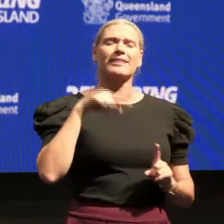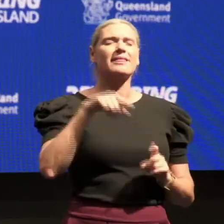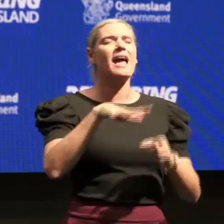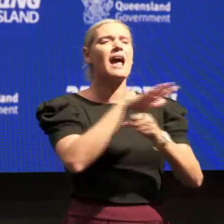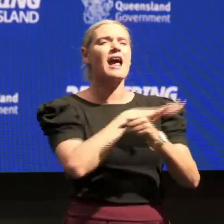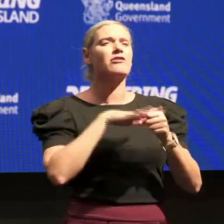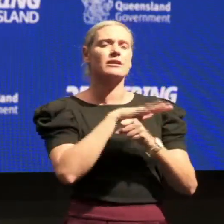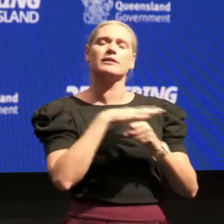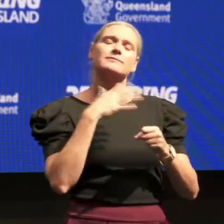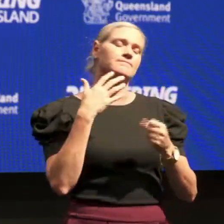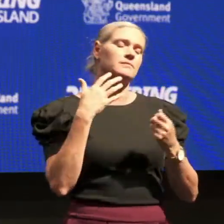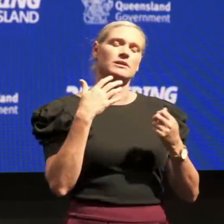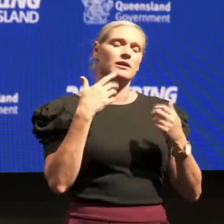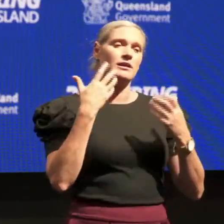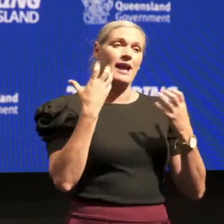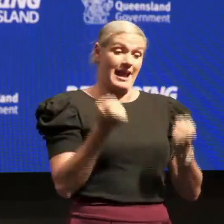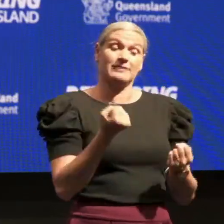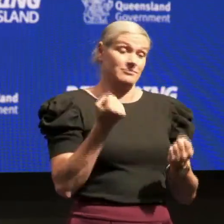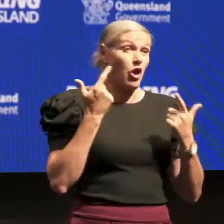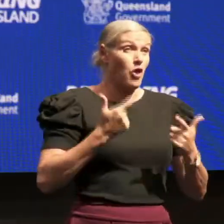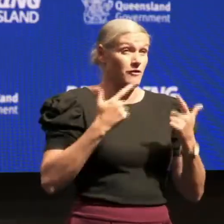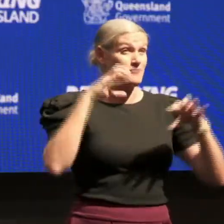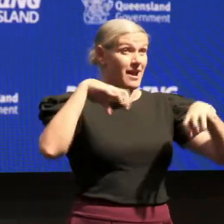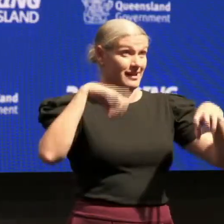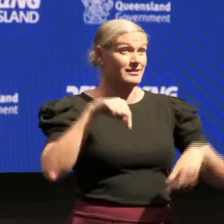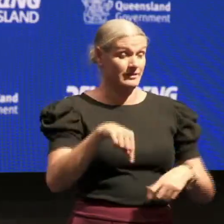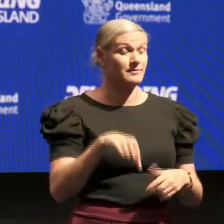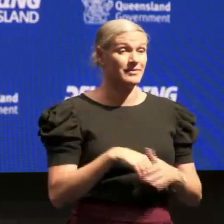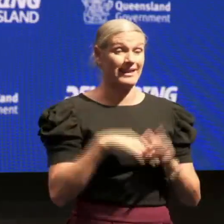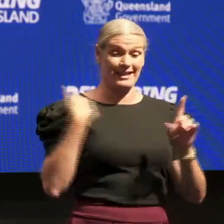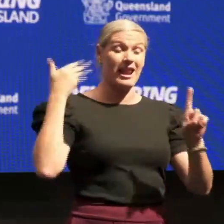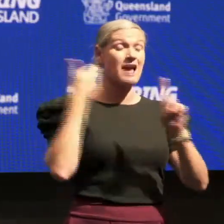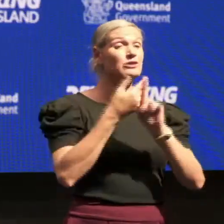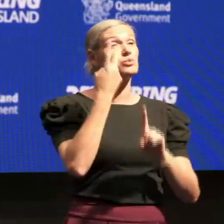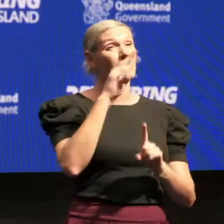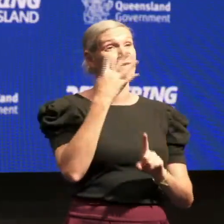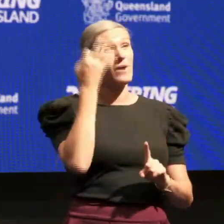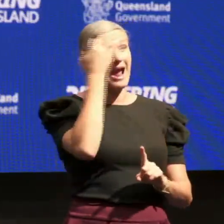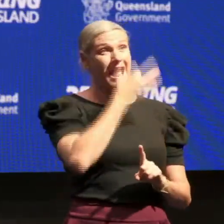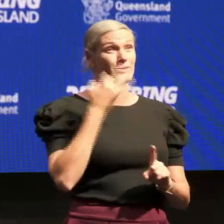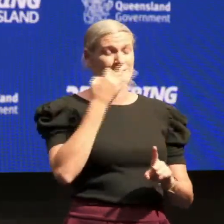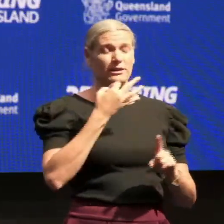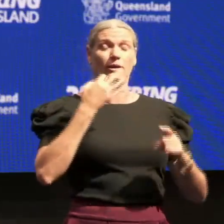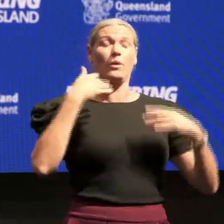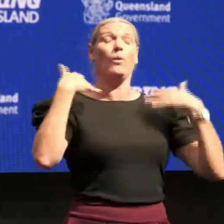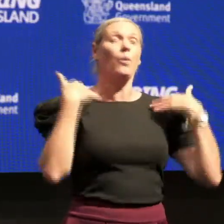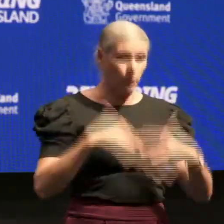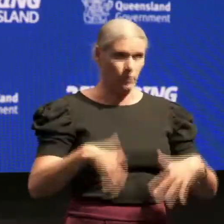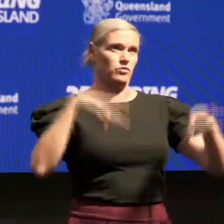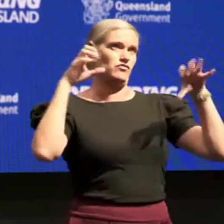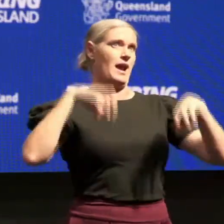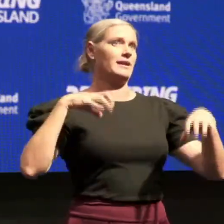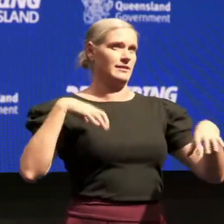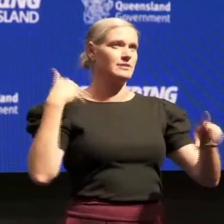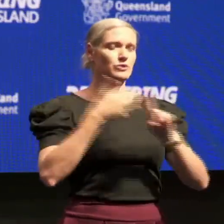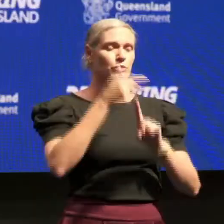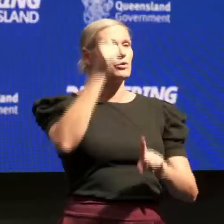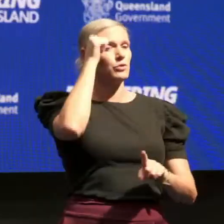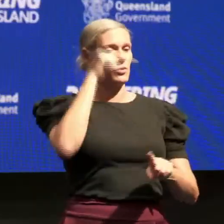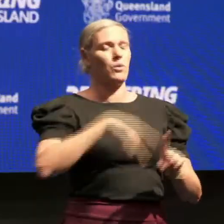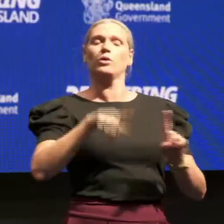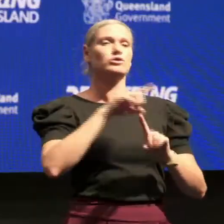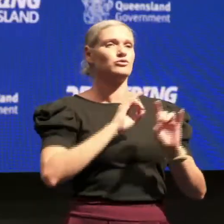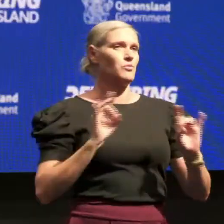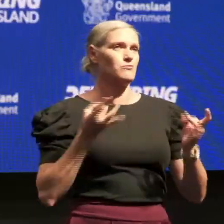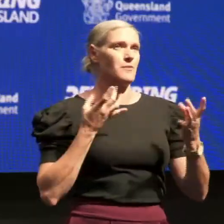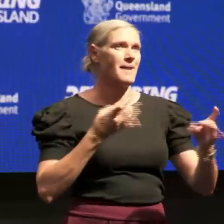an area that's had a bit of rain, and in the last 24 hours it's had a lot of rain. So we had the Mayor